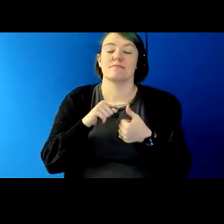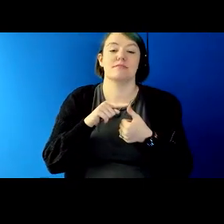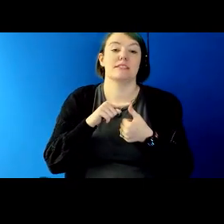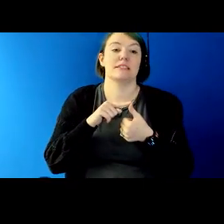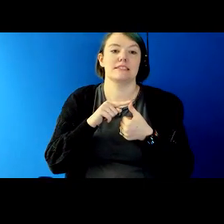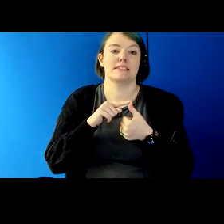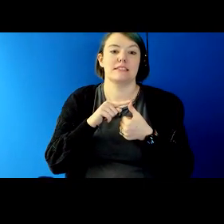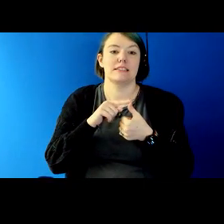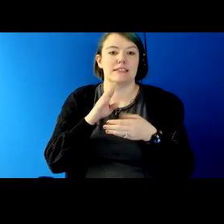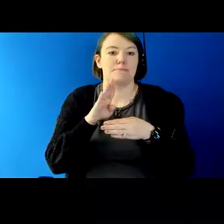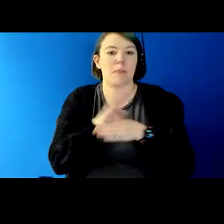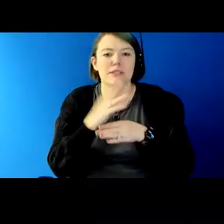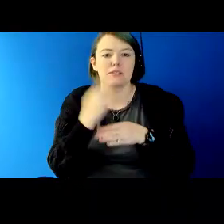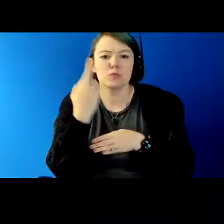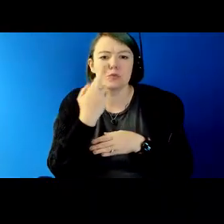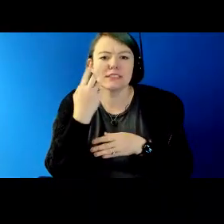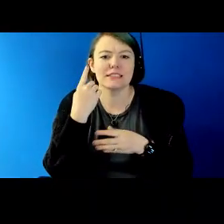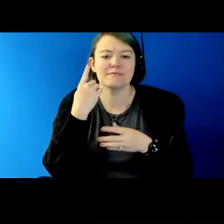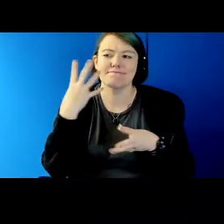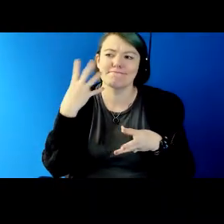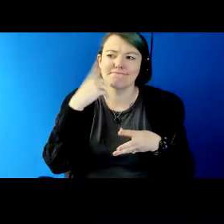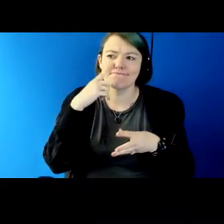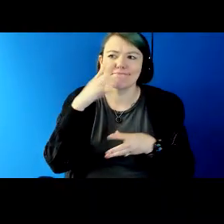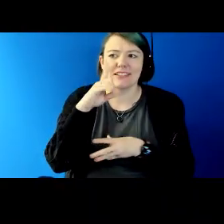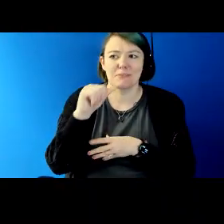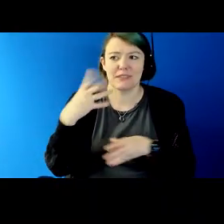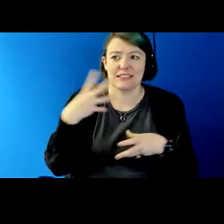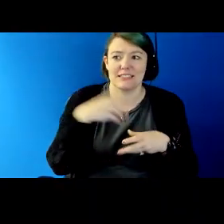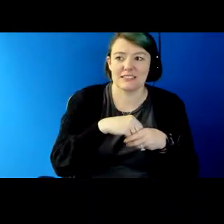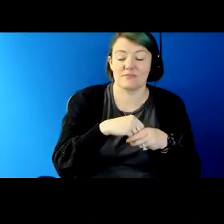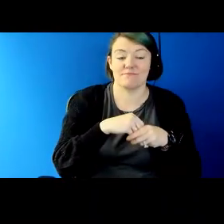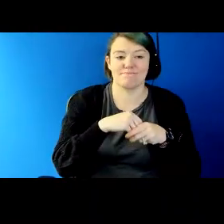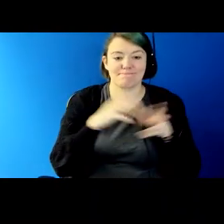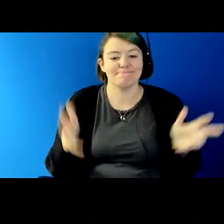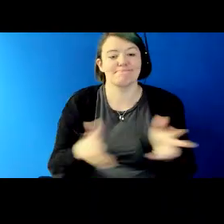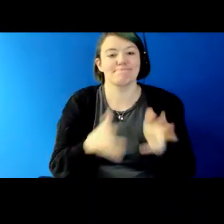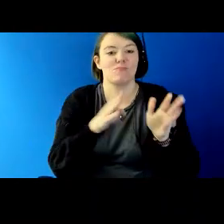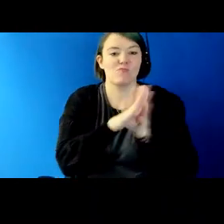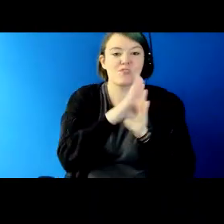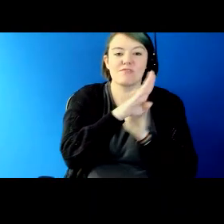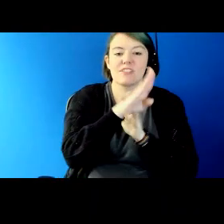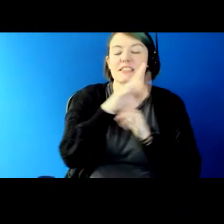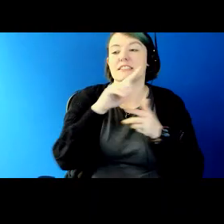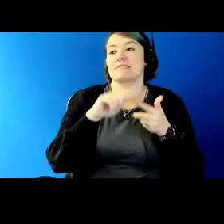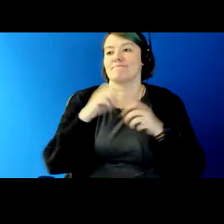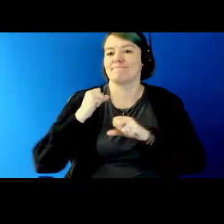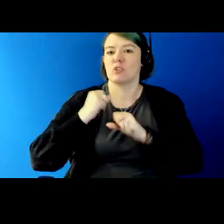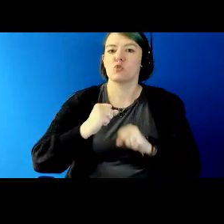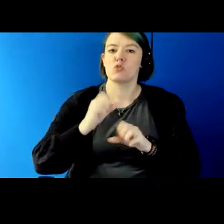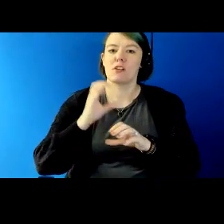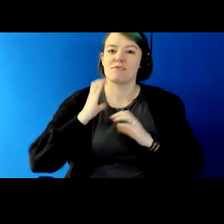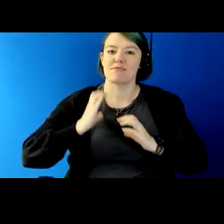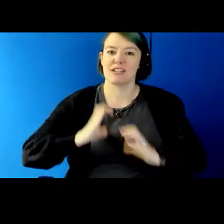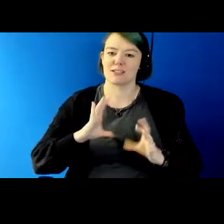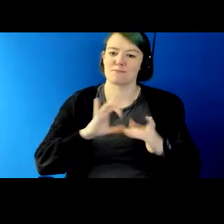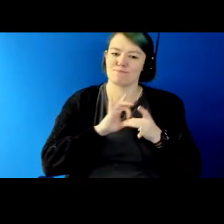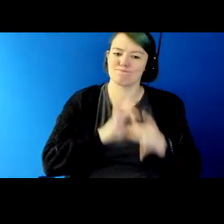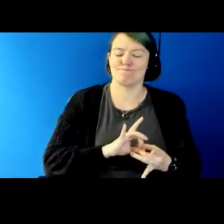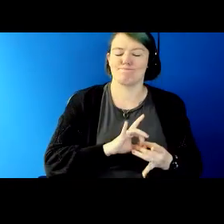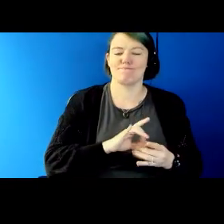disability inclusion, demonstrating how it drives innovation, strengthens customer loyalty, and enhances employee